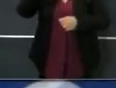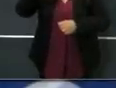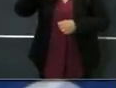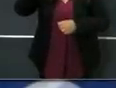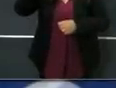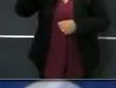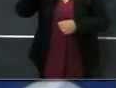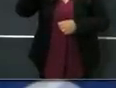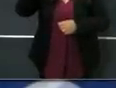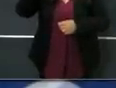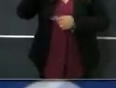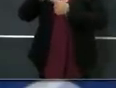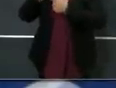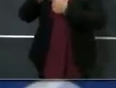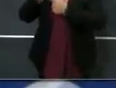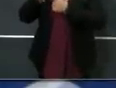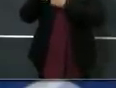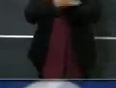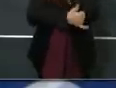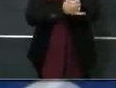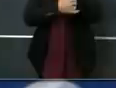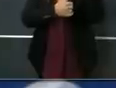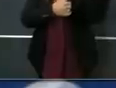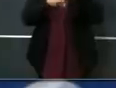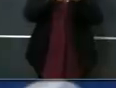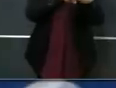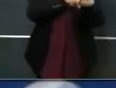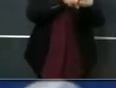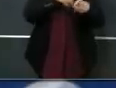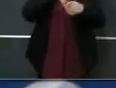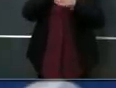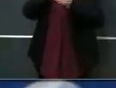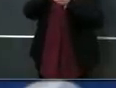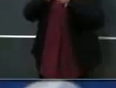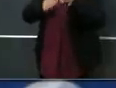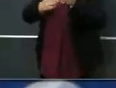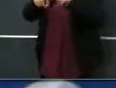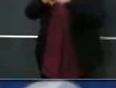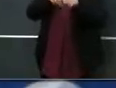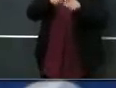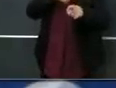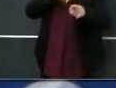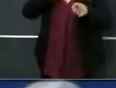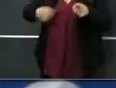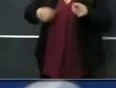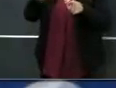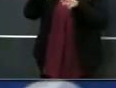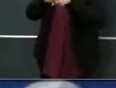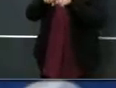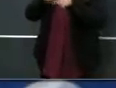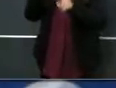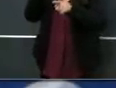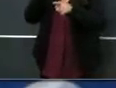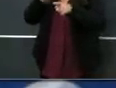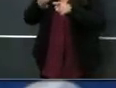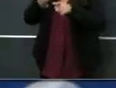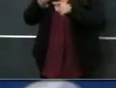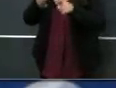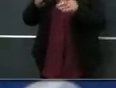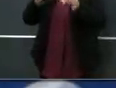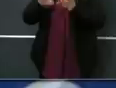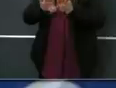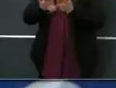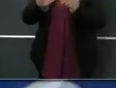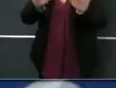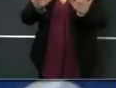now closed again for that reason. So look, we are eager. We share exactly the same desires